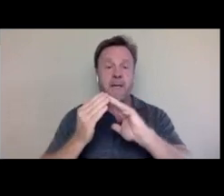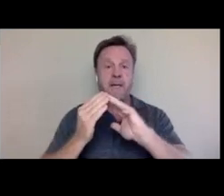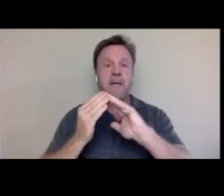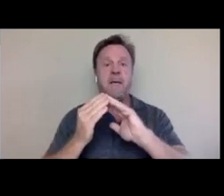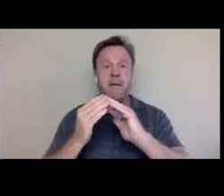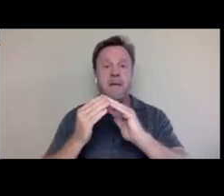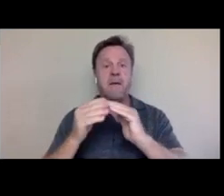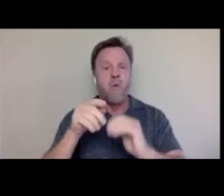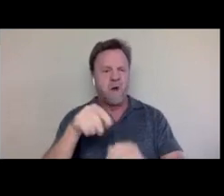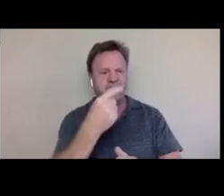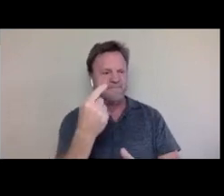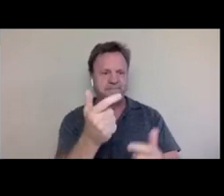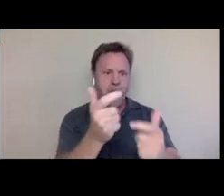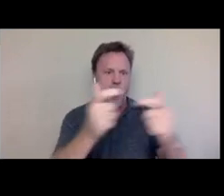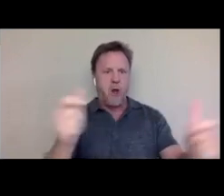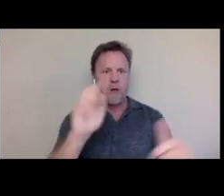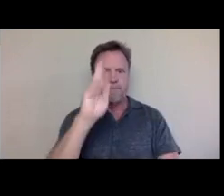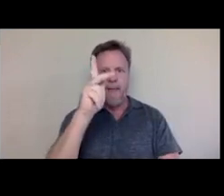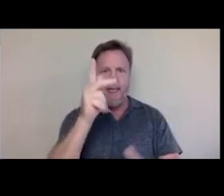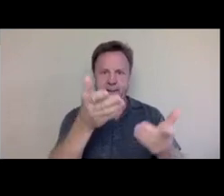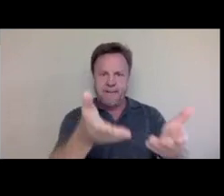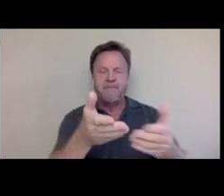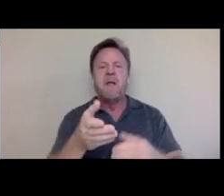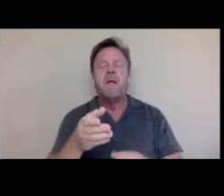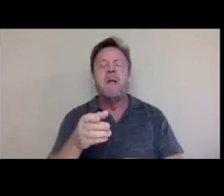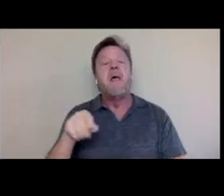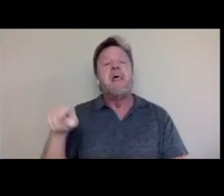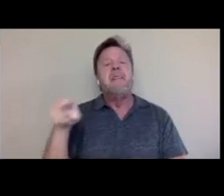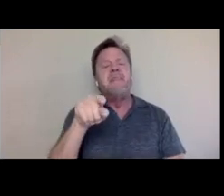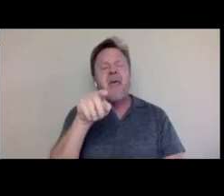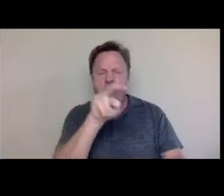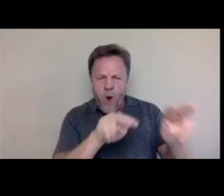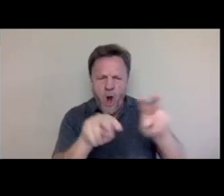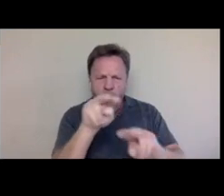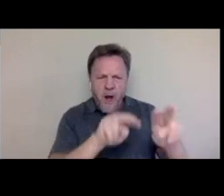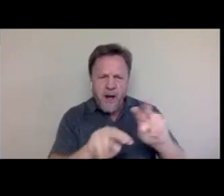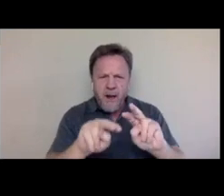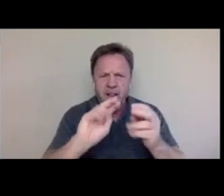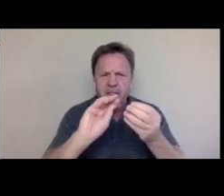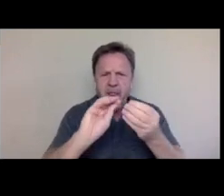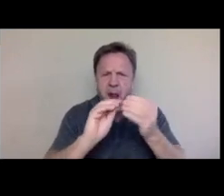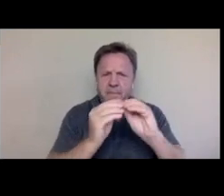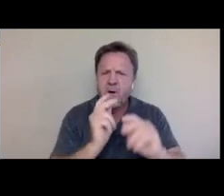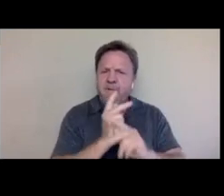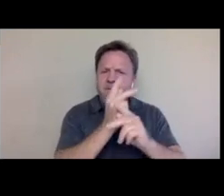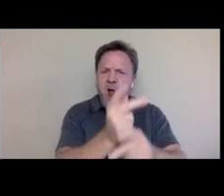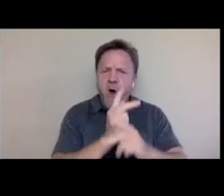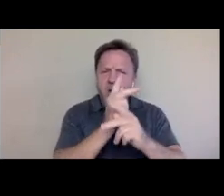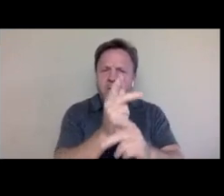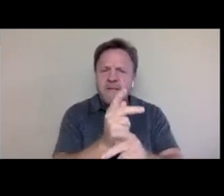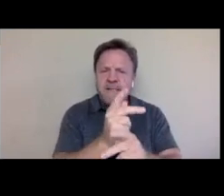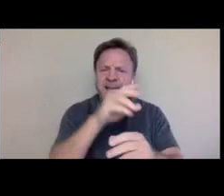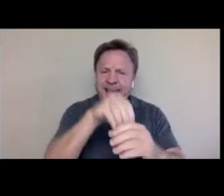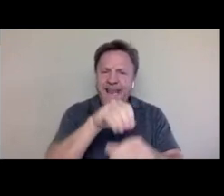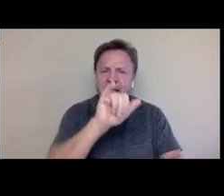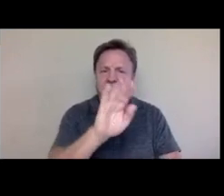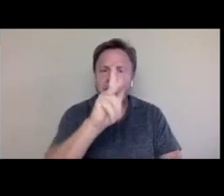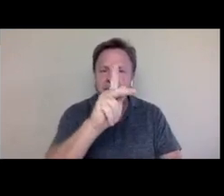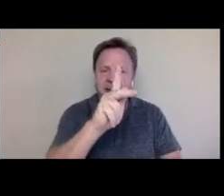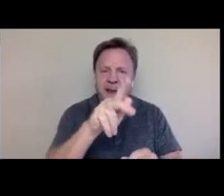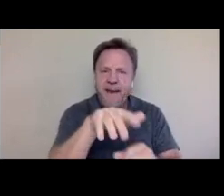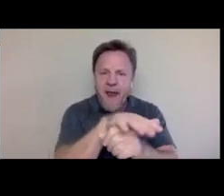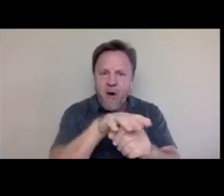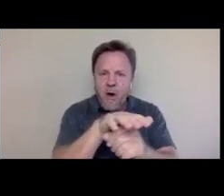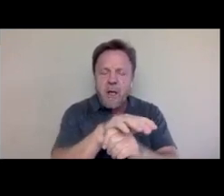these major large banks are, and they're going to look at the number and amount of loans in that bank's assessment area, where the